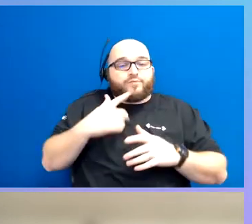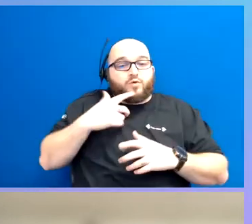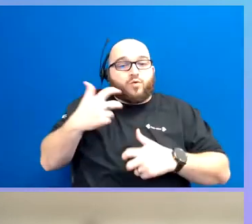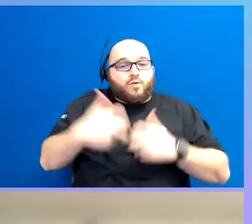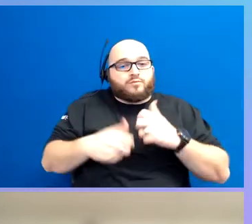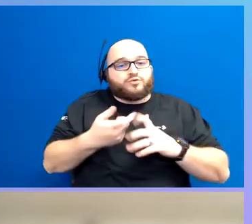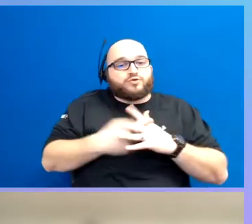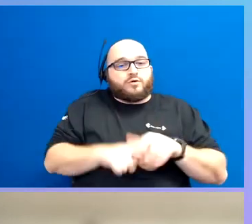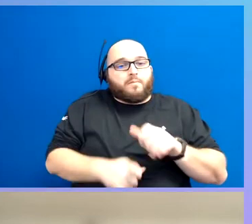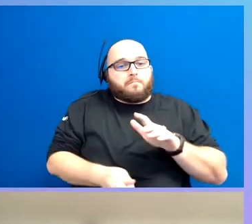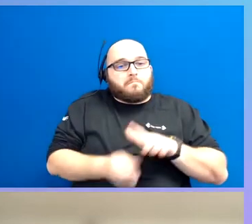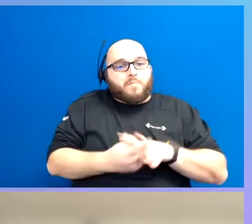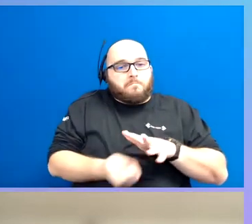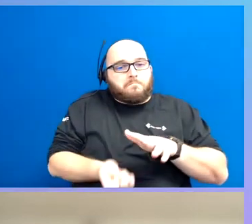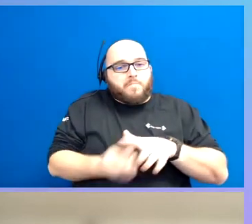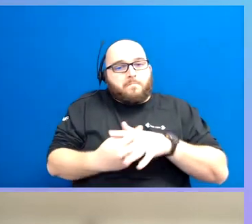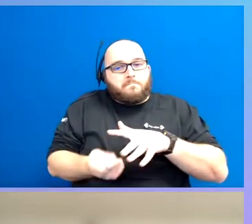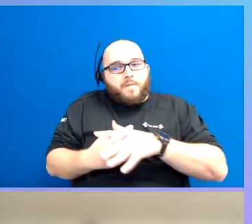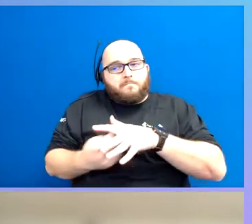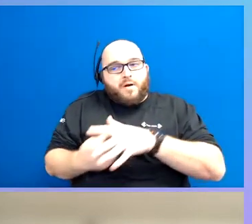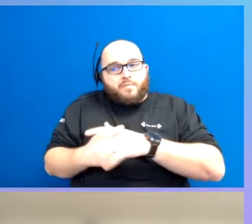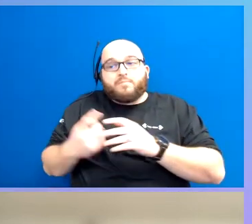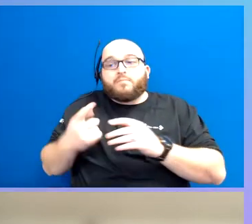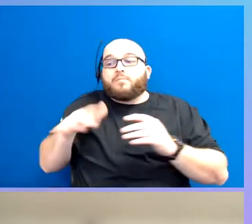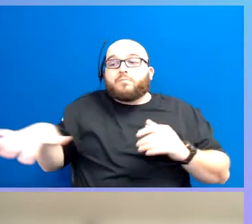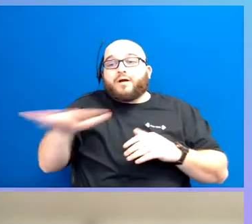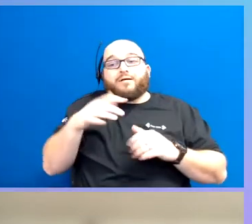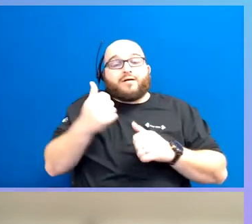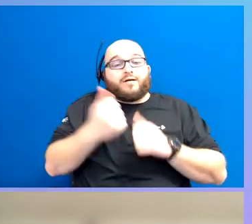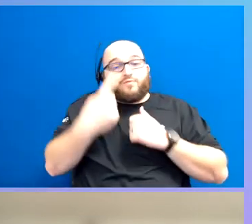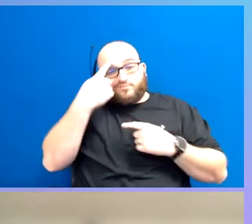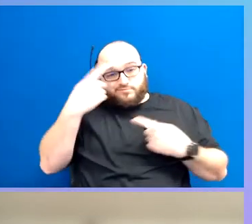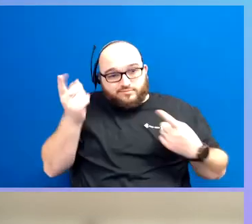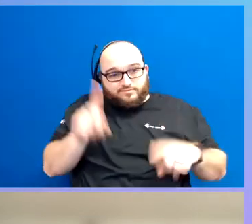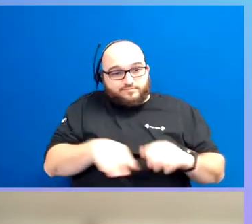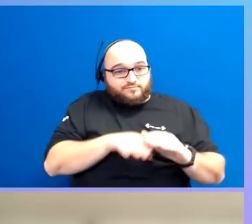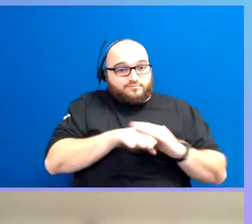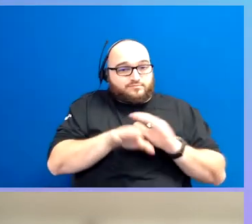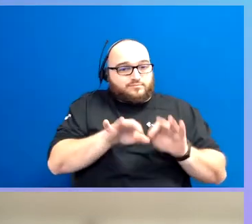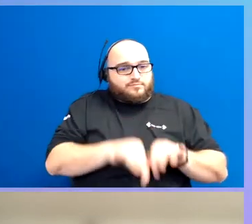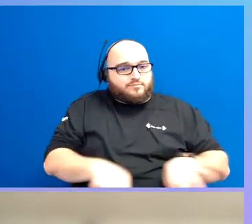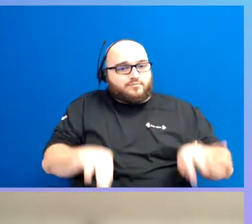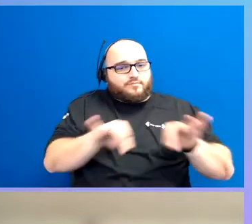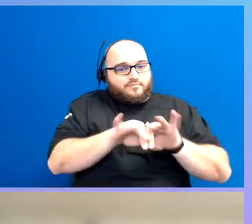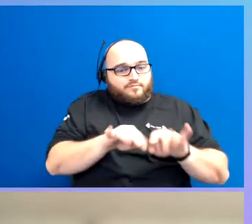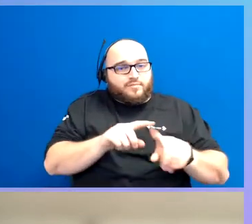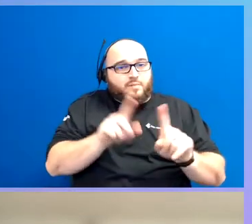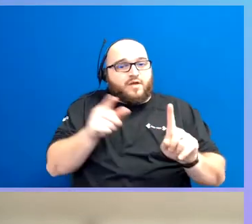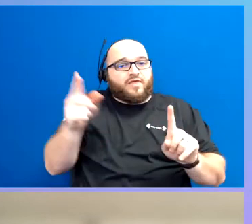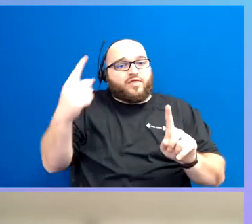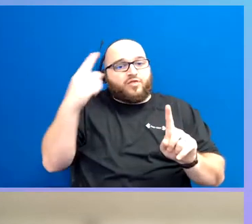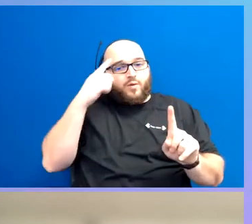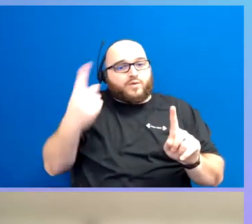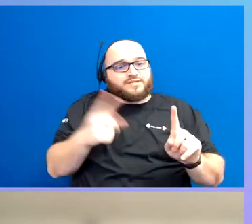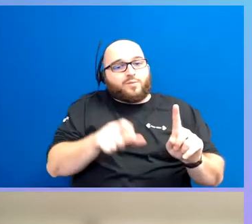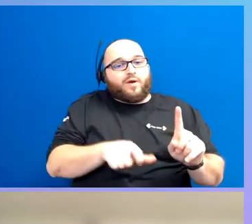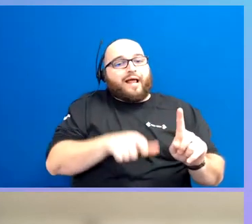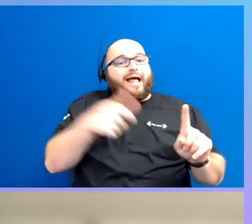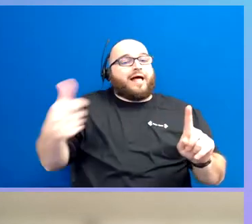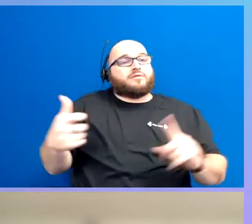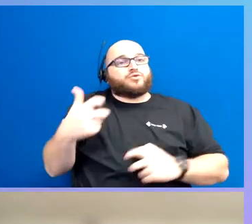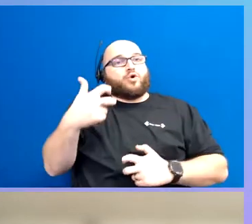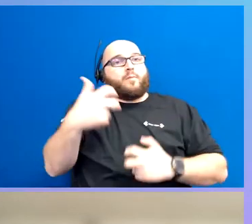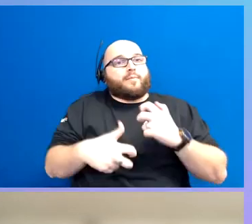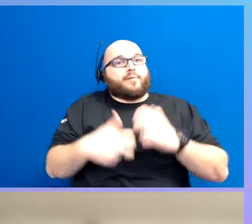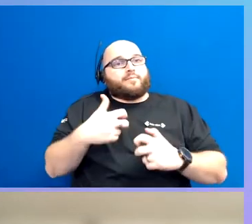while everyone agreed accessibility was important, they thought it was someone else's problem to fix. That might